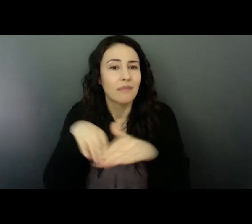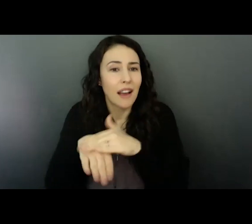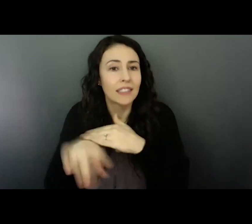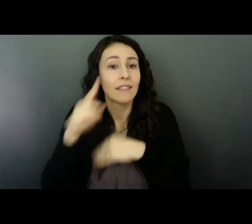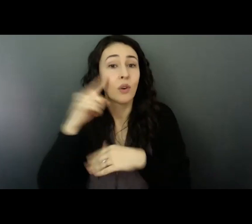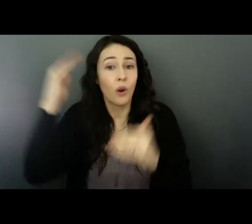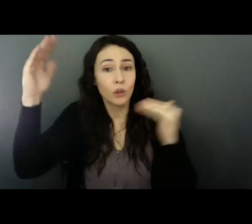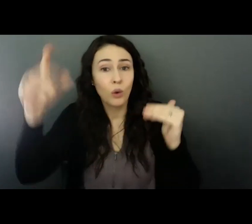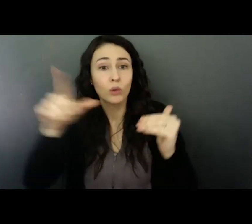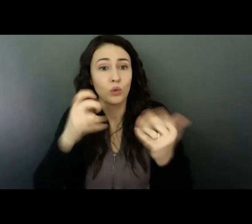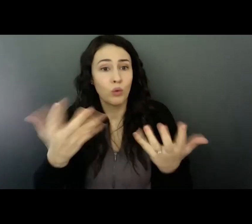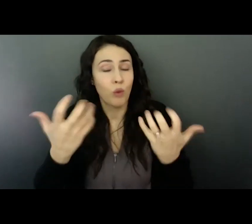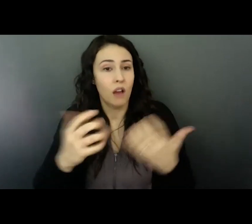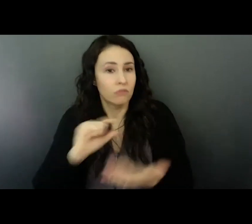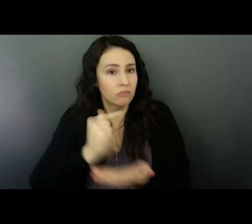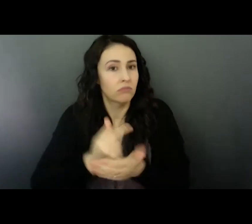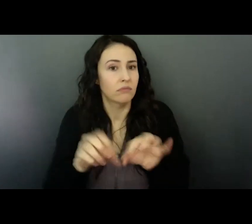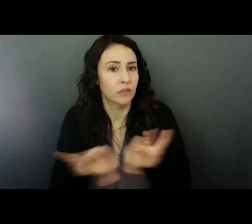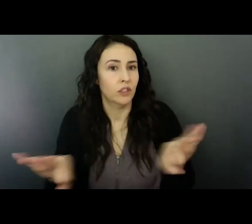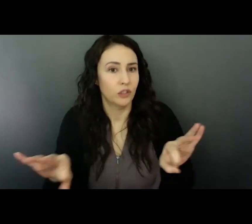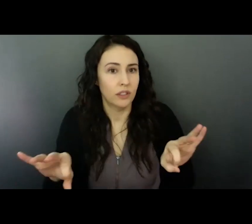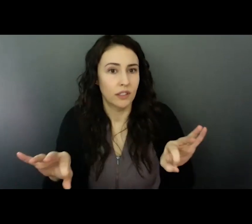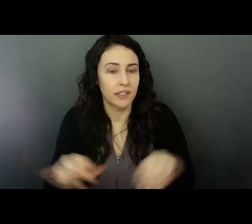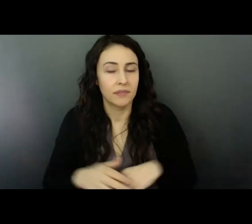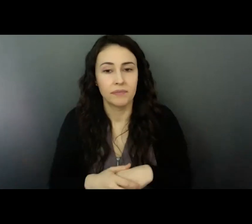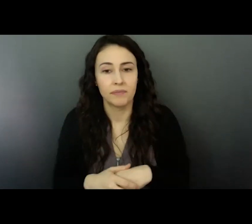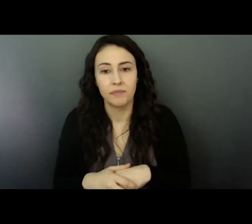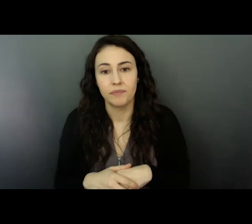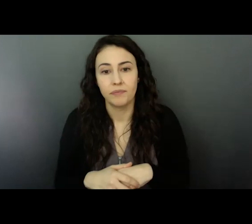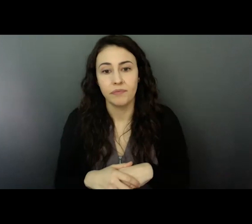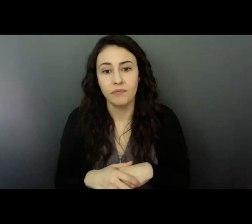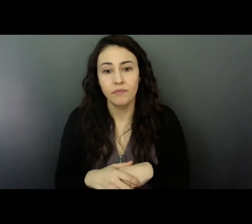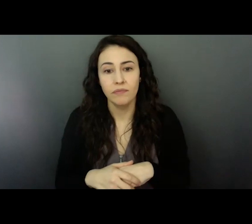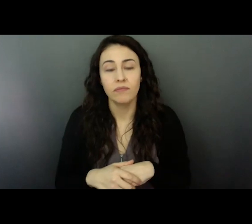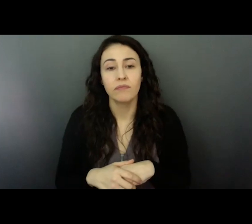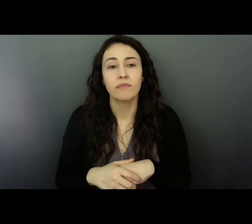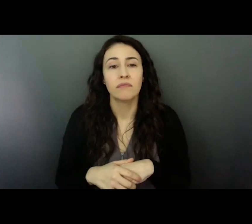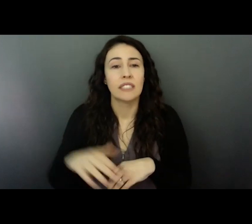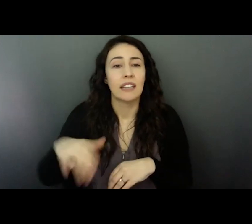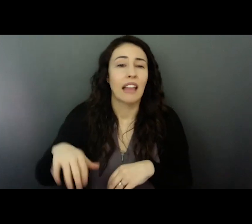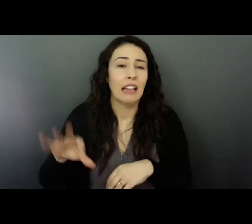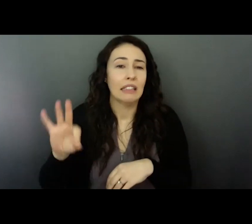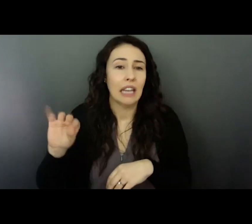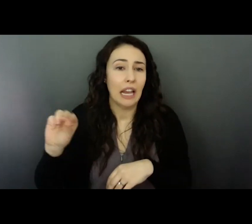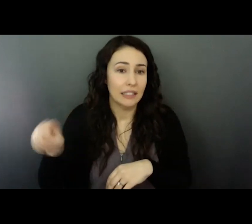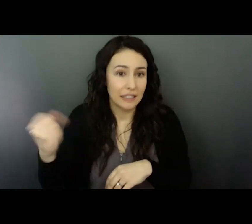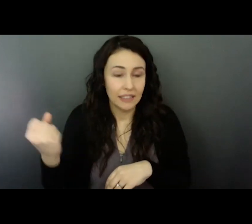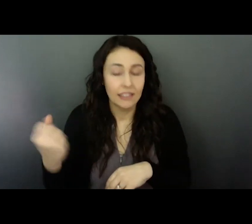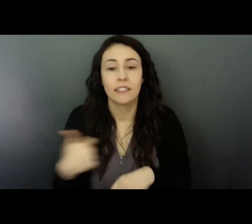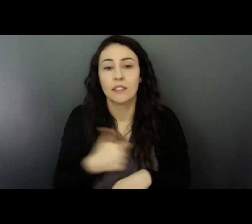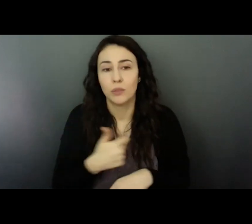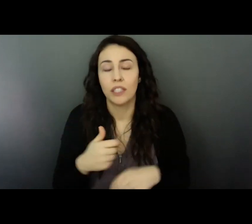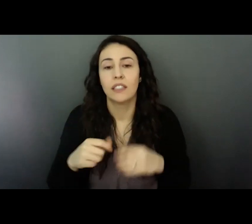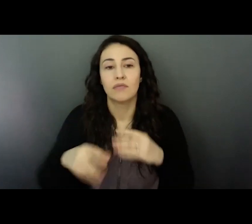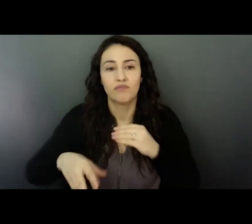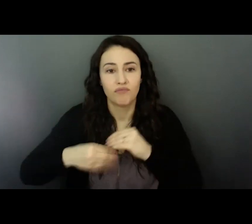We were founded as the Graduate School of America. In the late 90s, we began to add